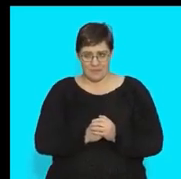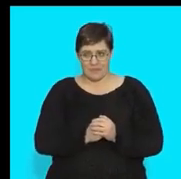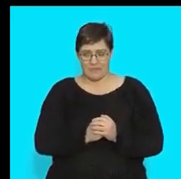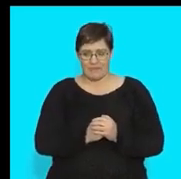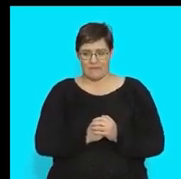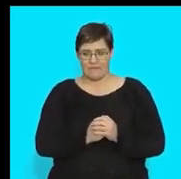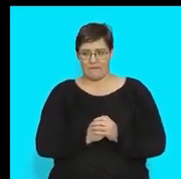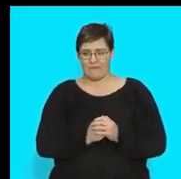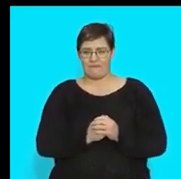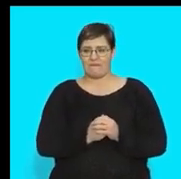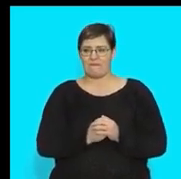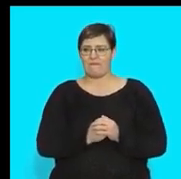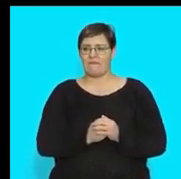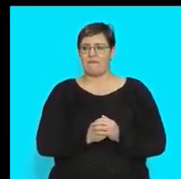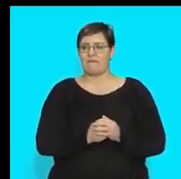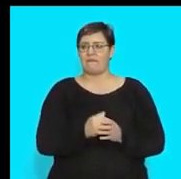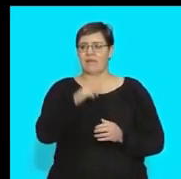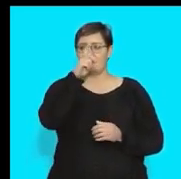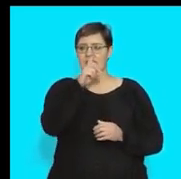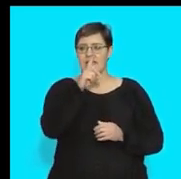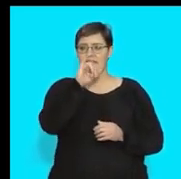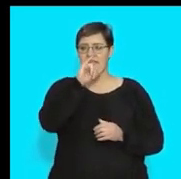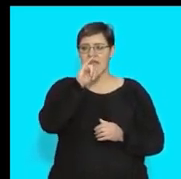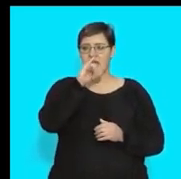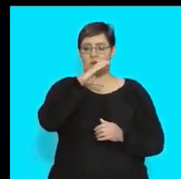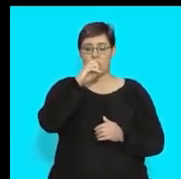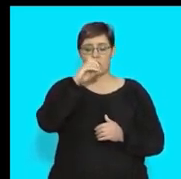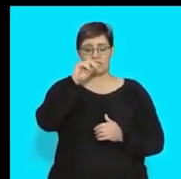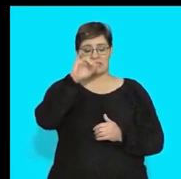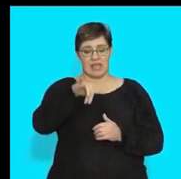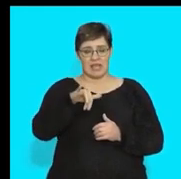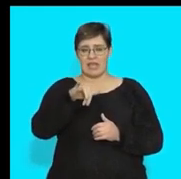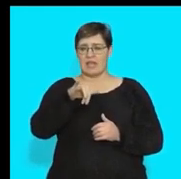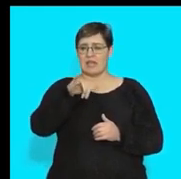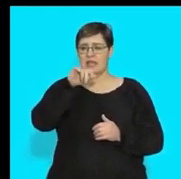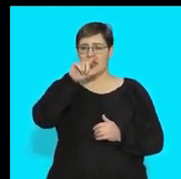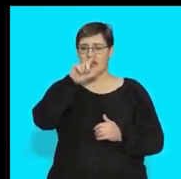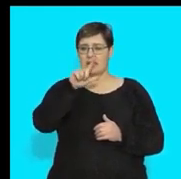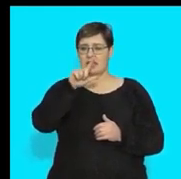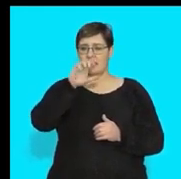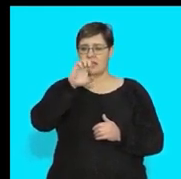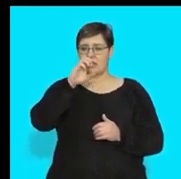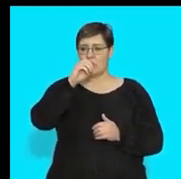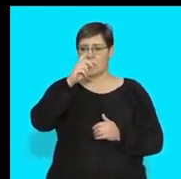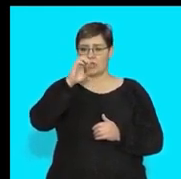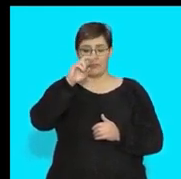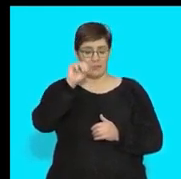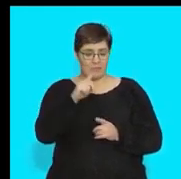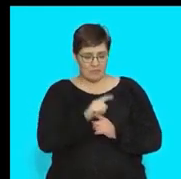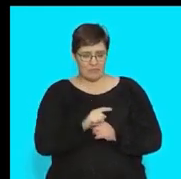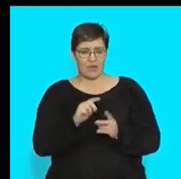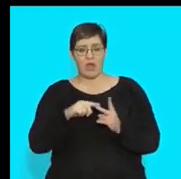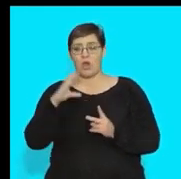the embryo. A dicotyledon has two, all right, parts. A mono has one.